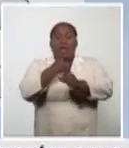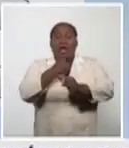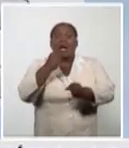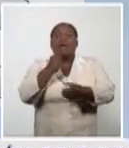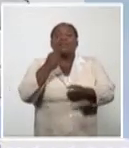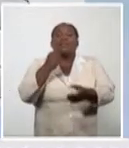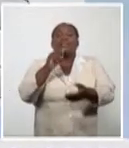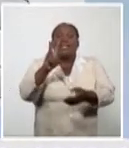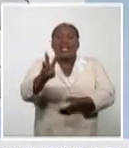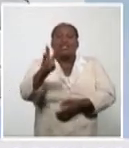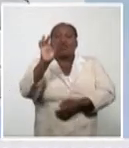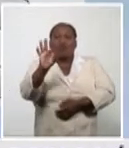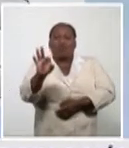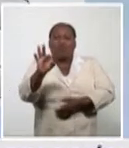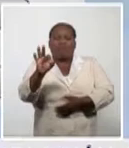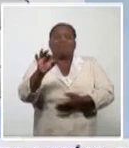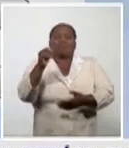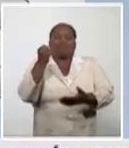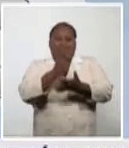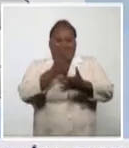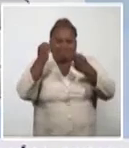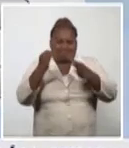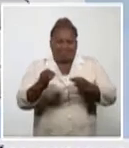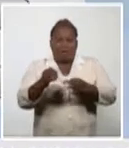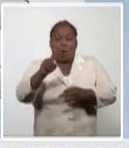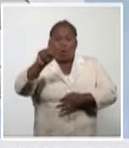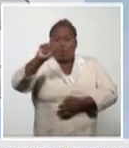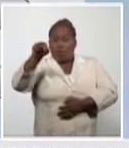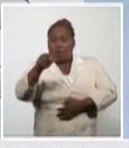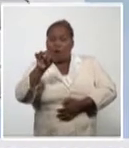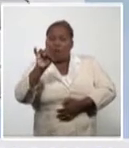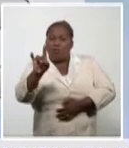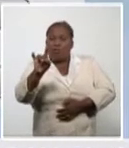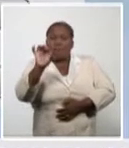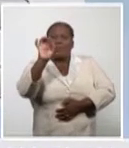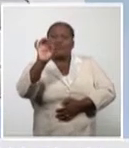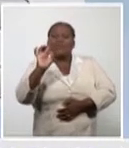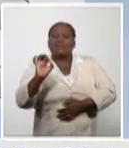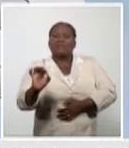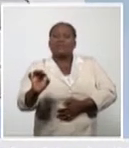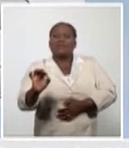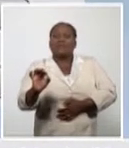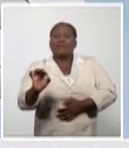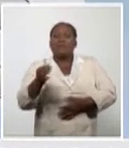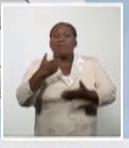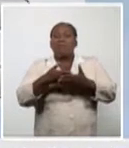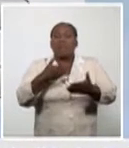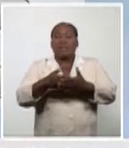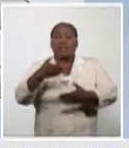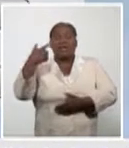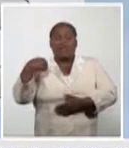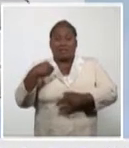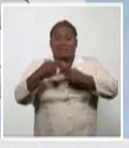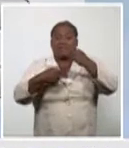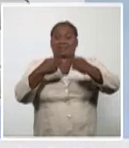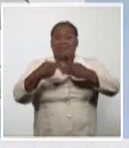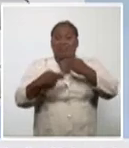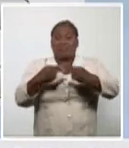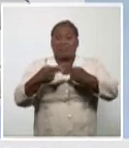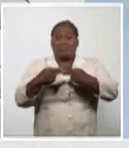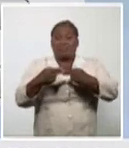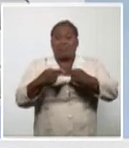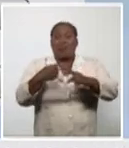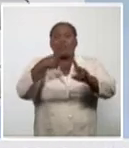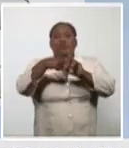Hospital. Of the total of patients who were tested for COVID-19 yesterday, 38 turned out positive,